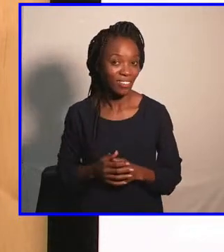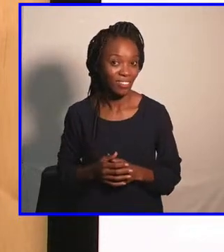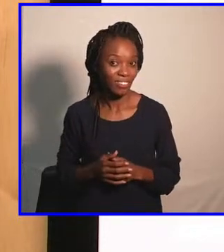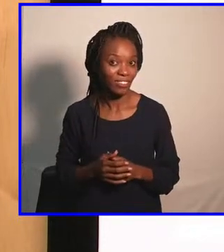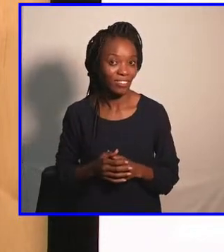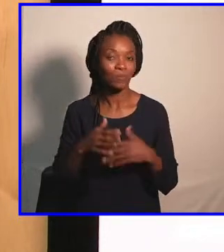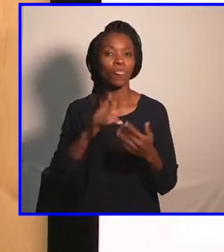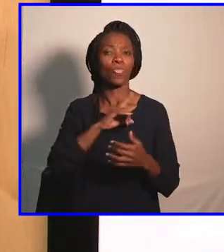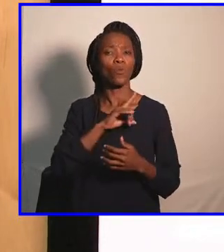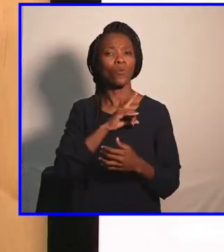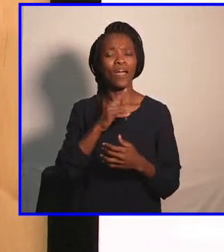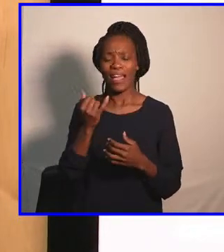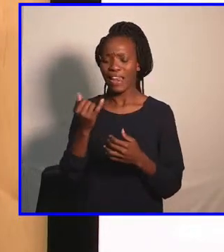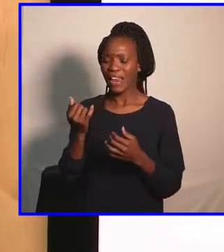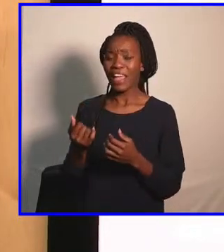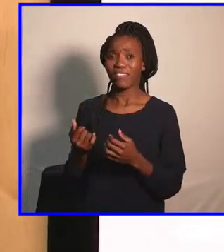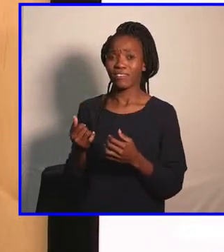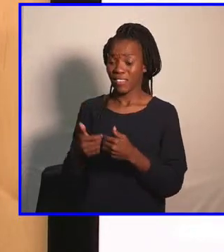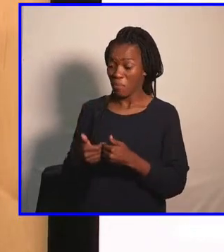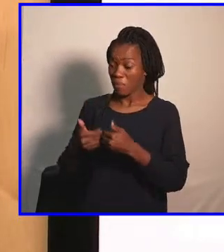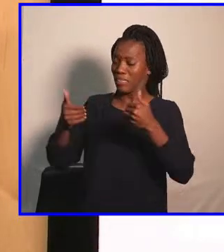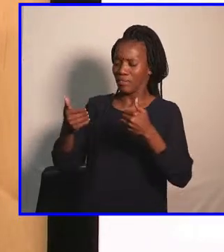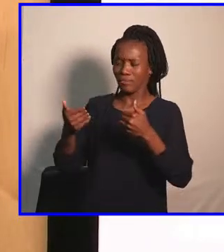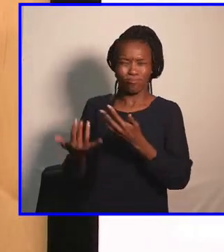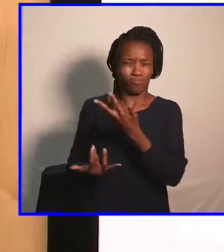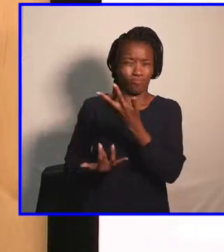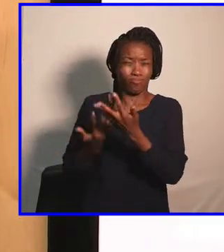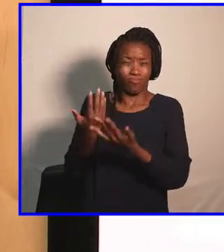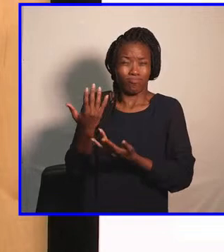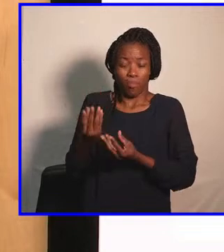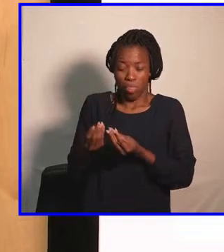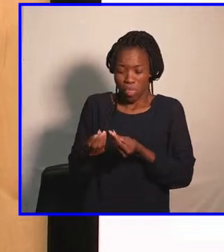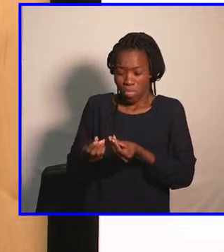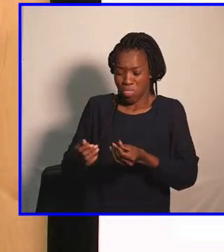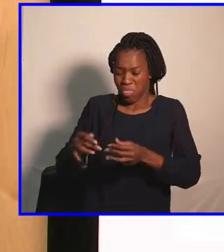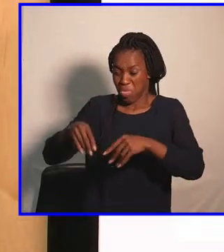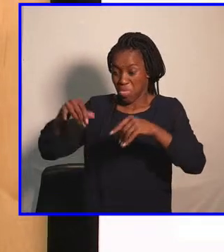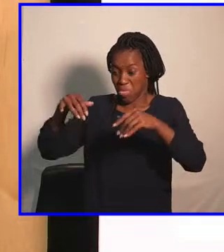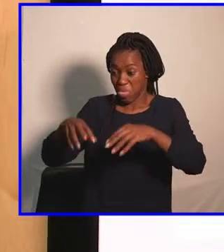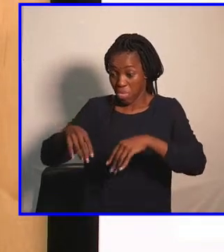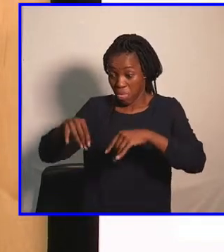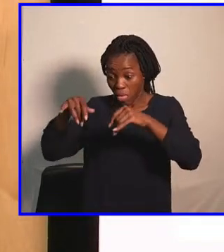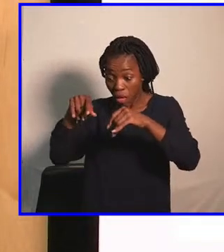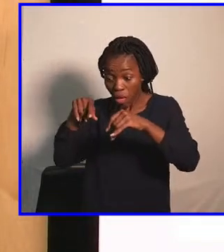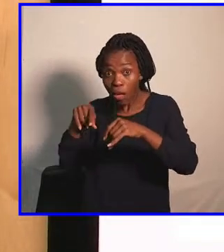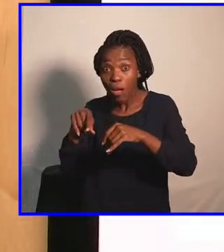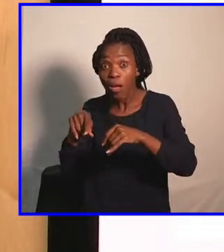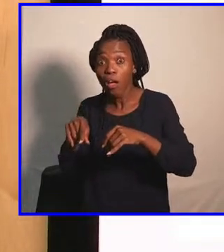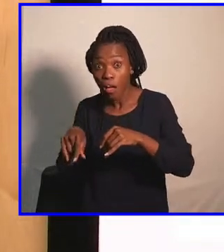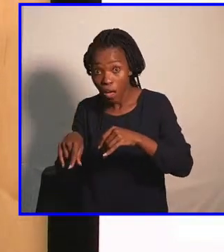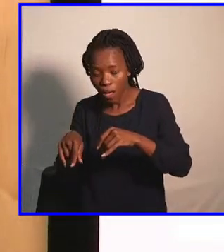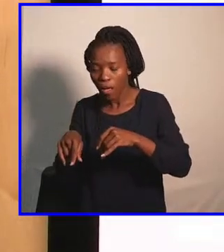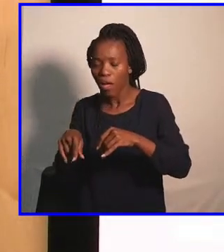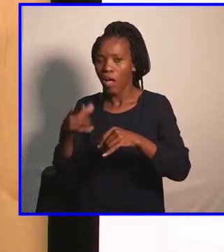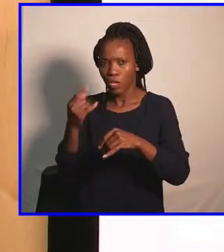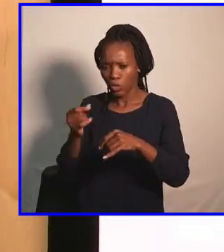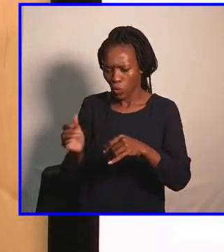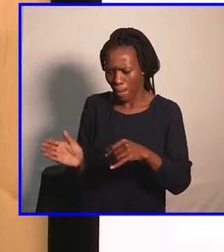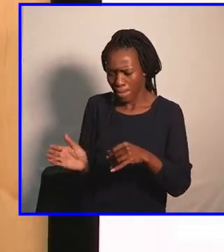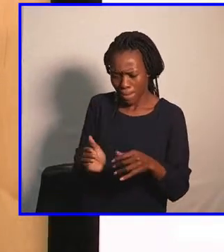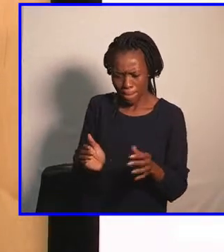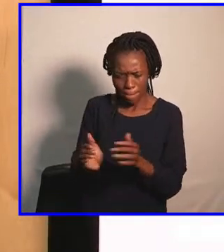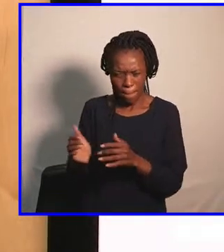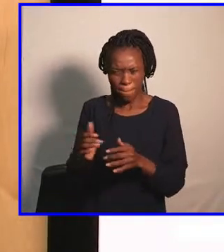because apartheid was ashes, as it were, and bringing together the so-called